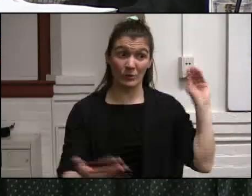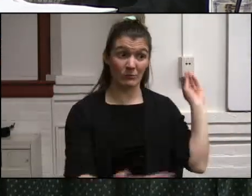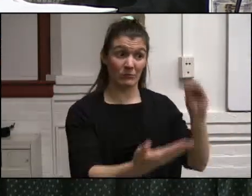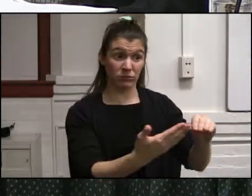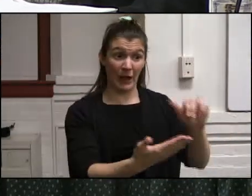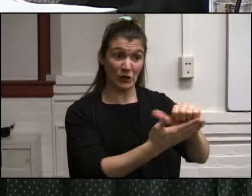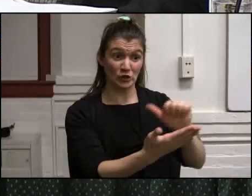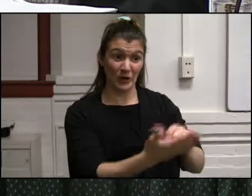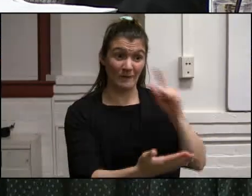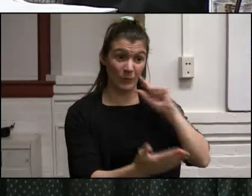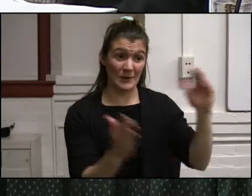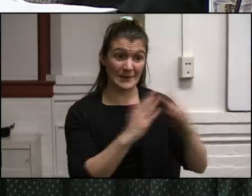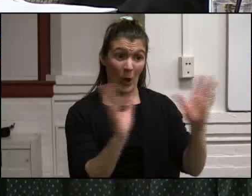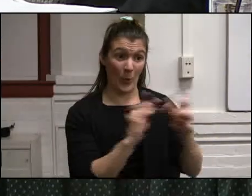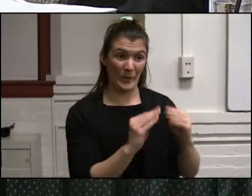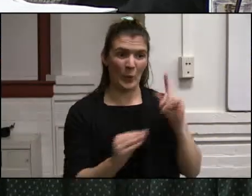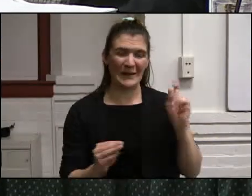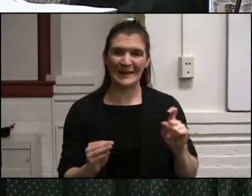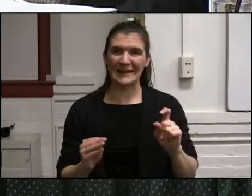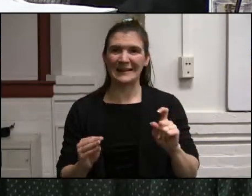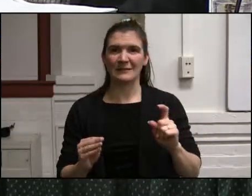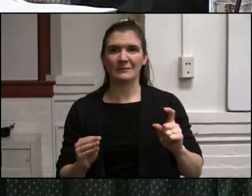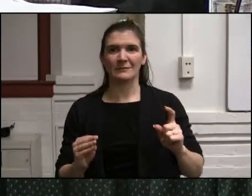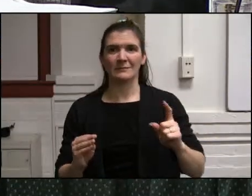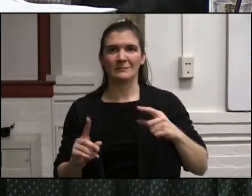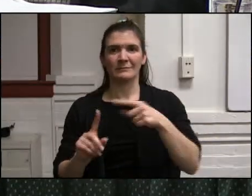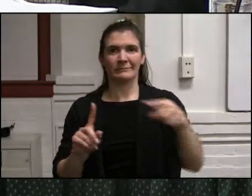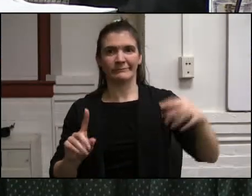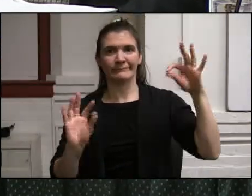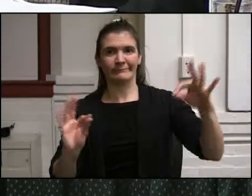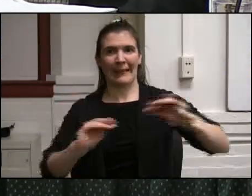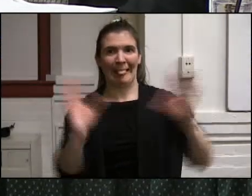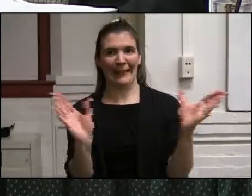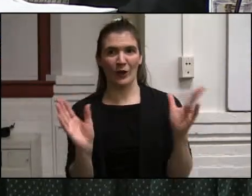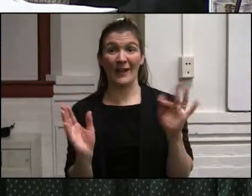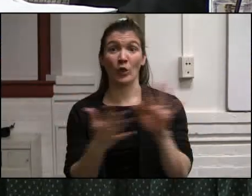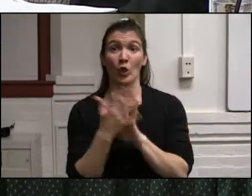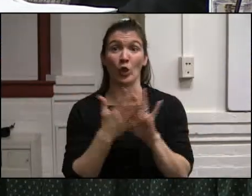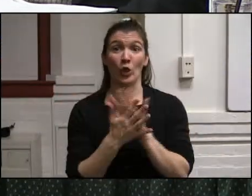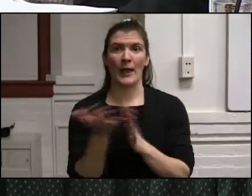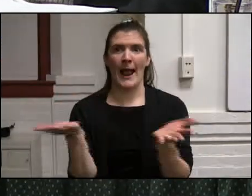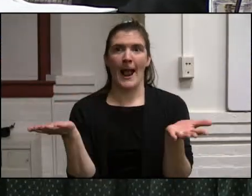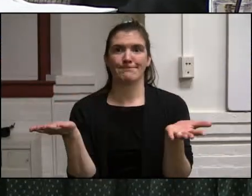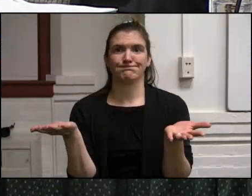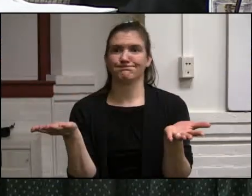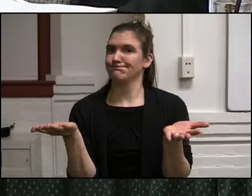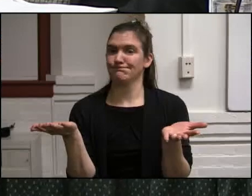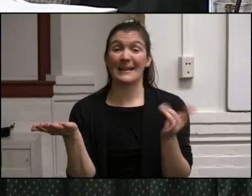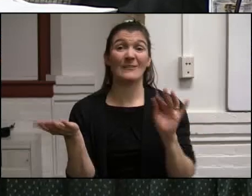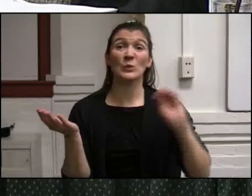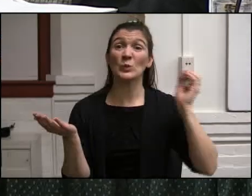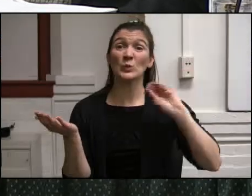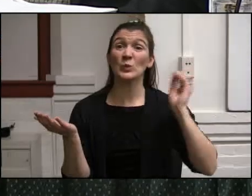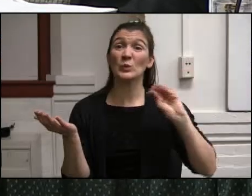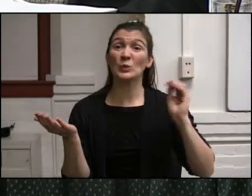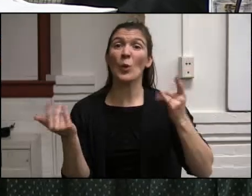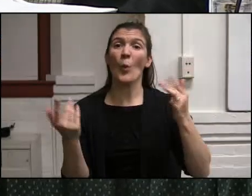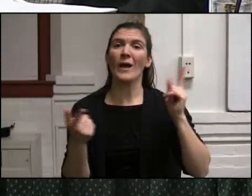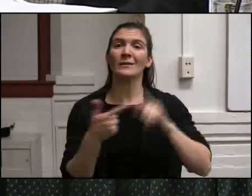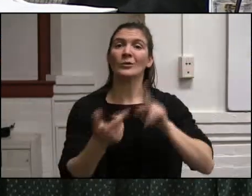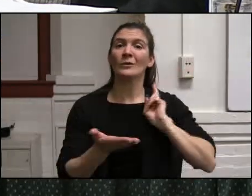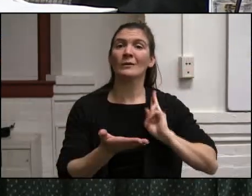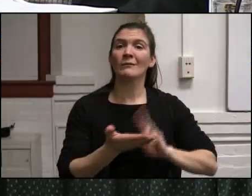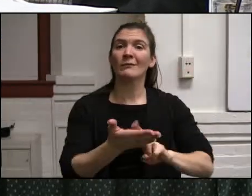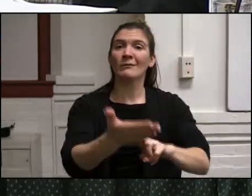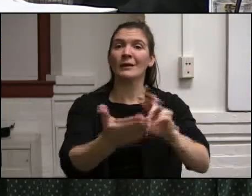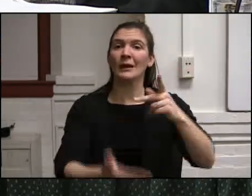on the agenda, it would have to be a little more concrete. Yeah. Otherwise, maybe it should wait for petition if it was